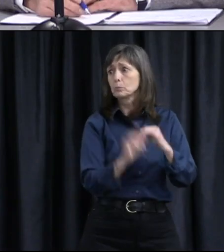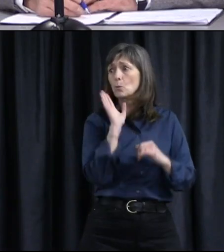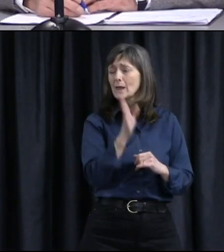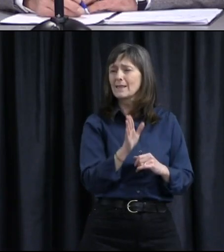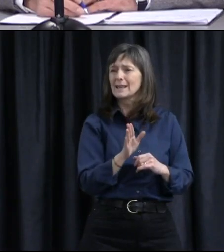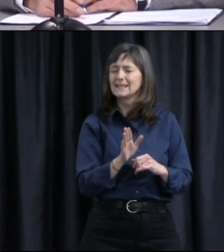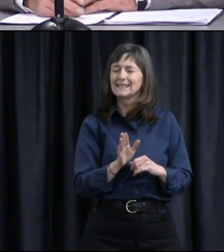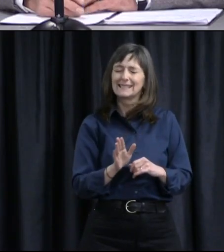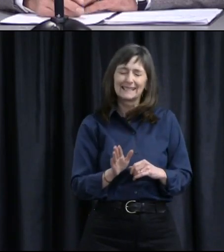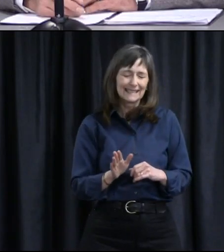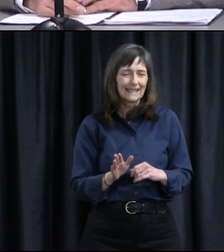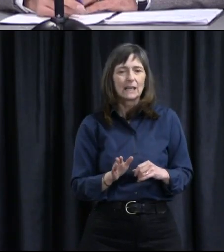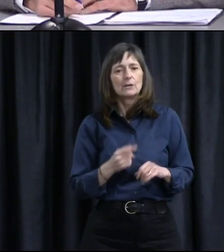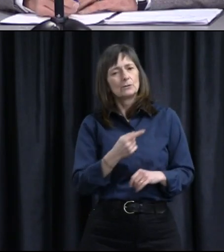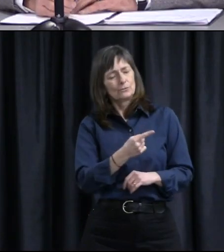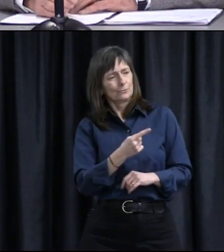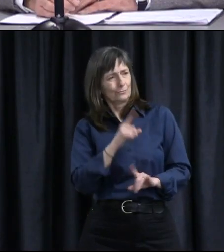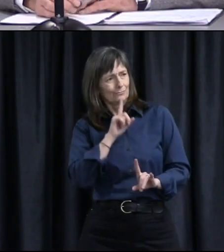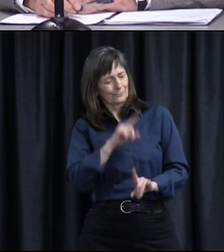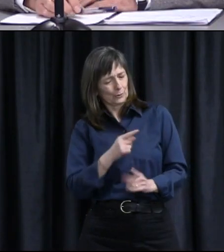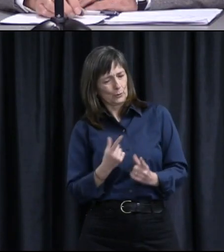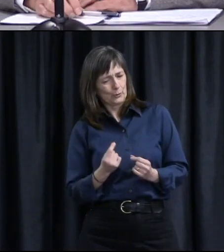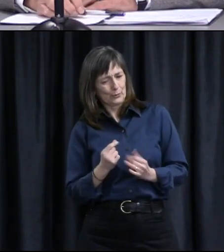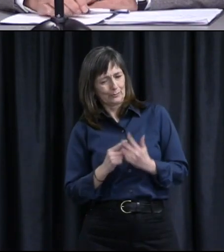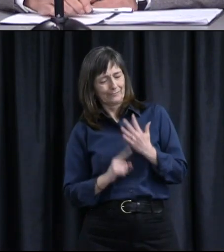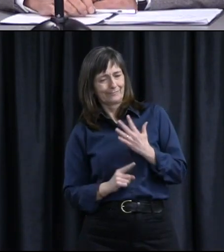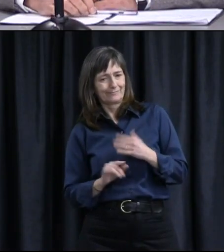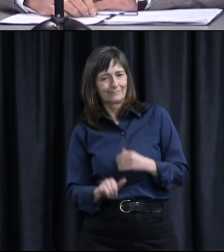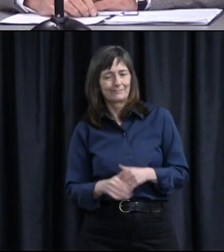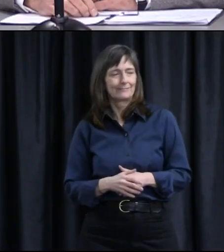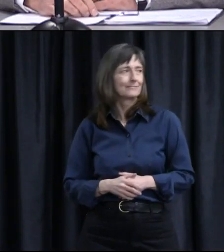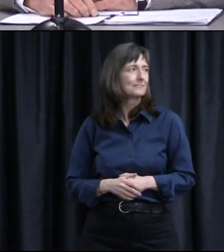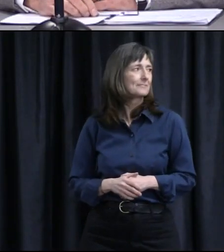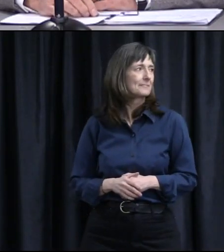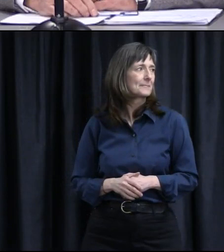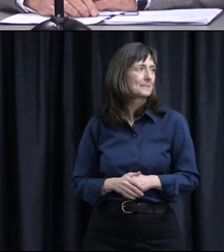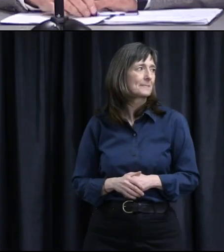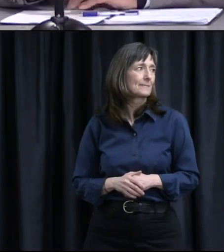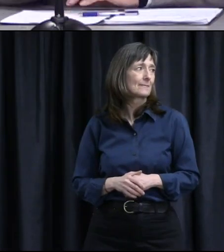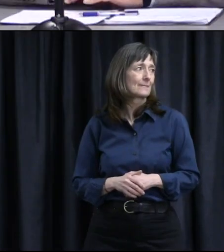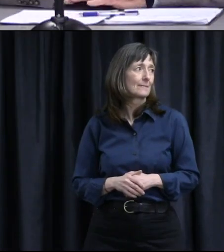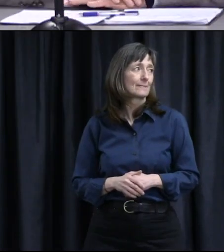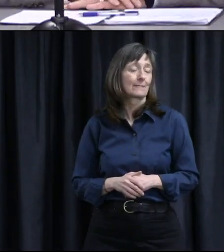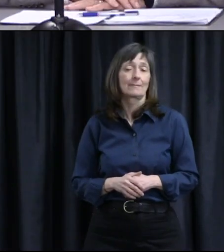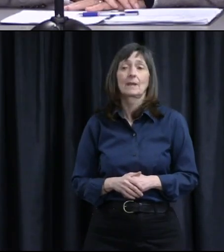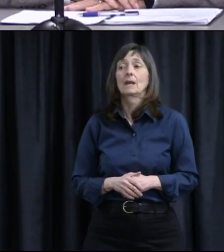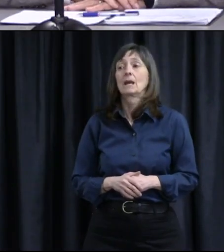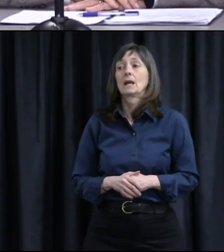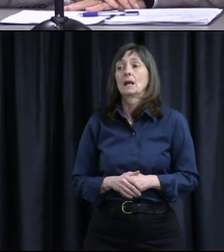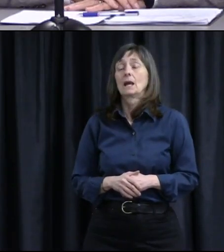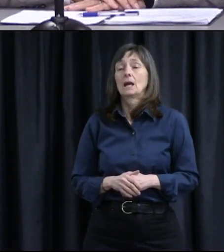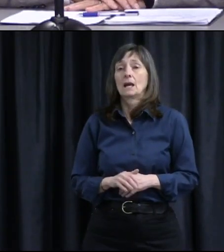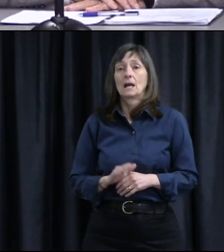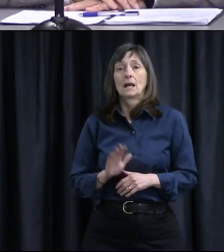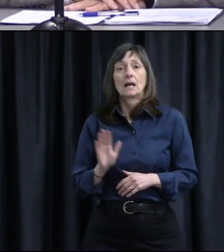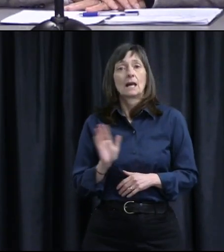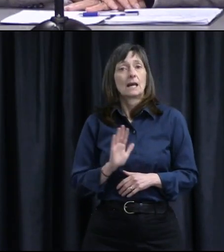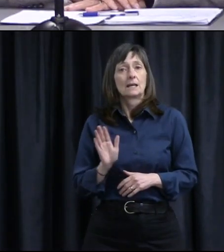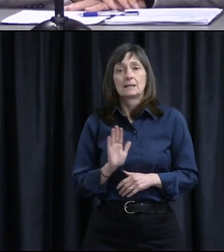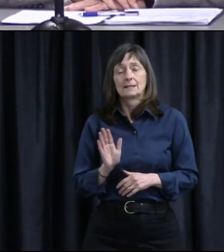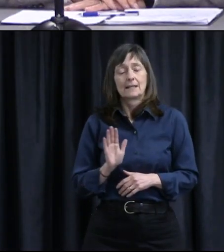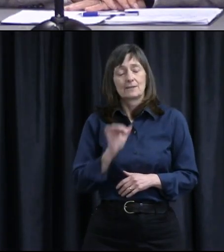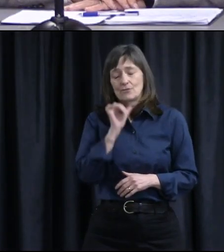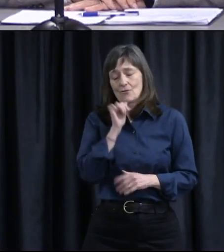self-isolate. What would you have to say to people who are taking that sort of course of action? So I would certainly say that that's not